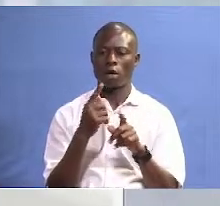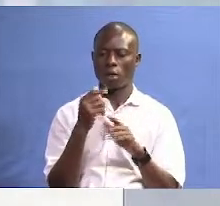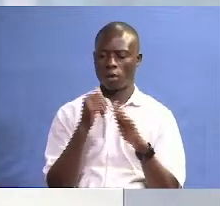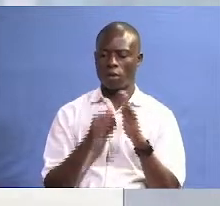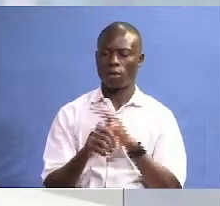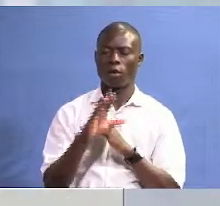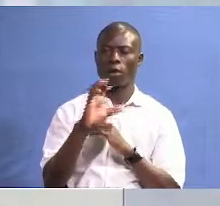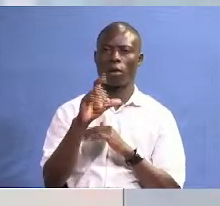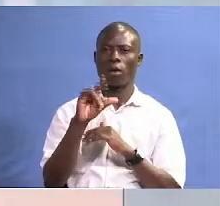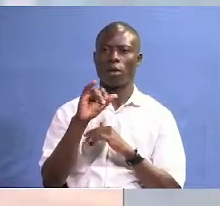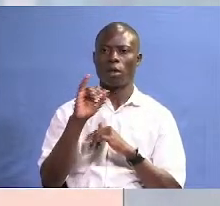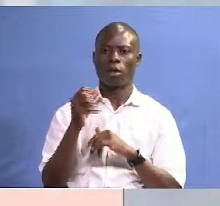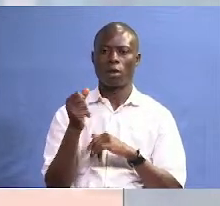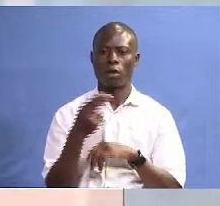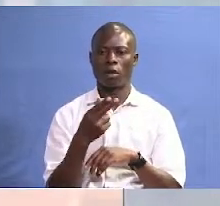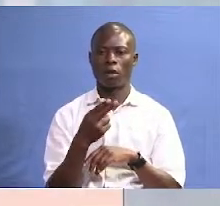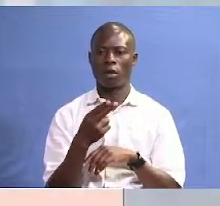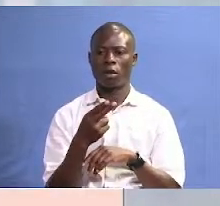Elijah